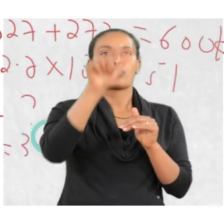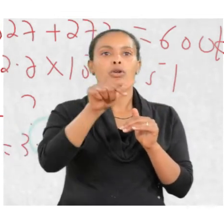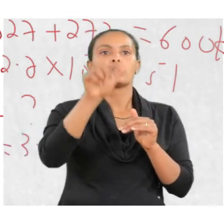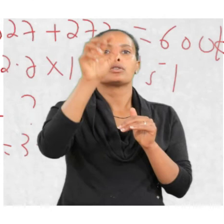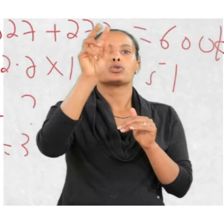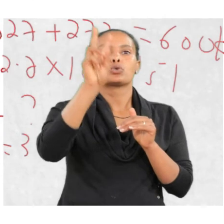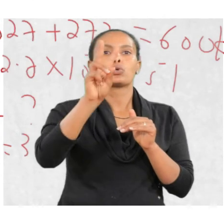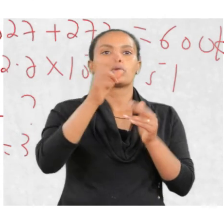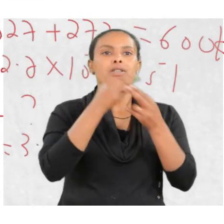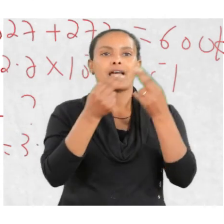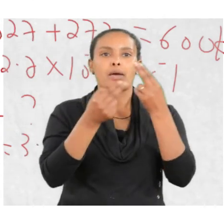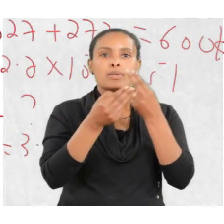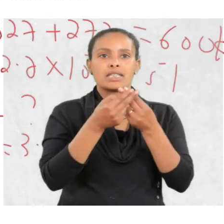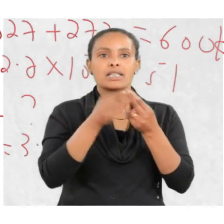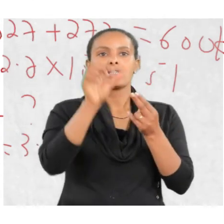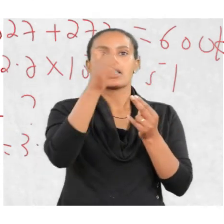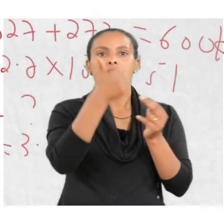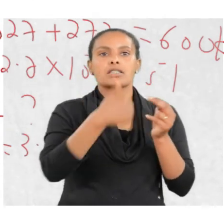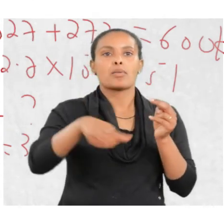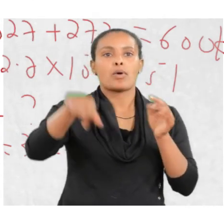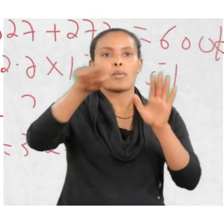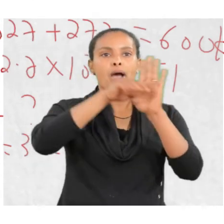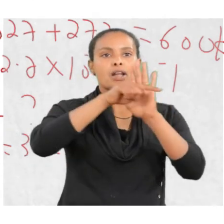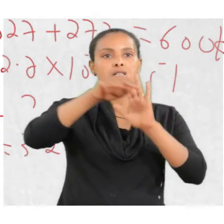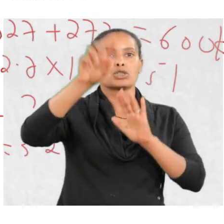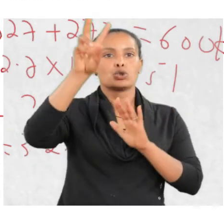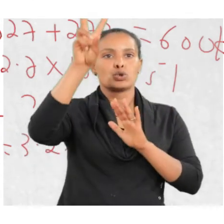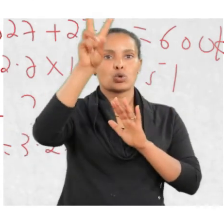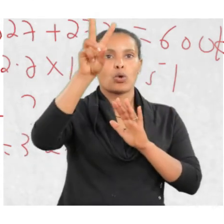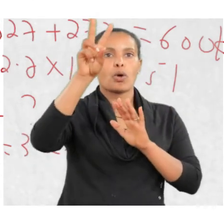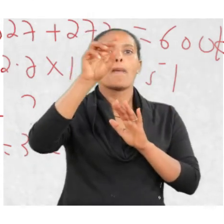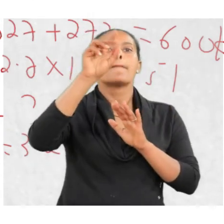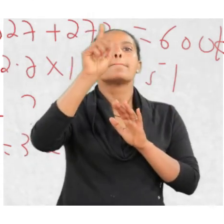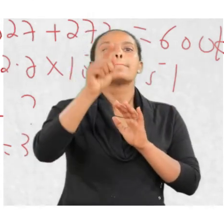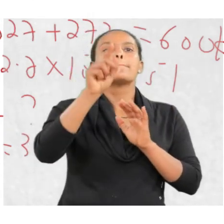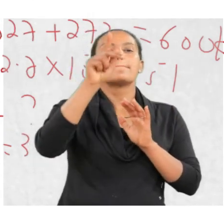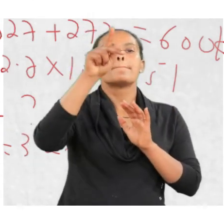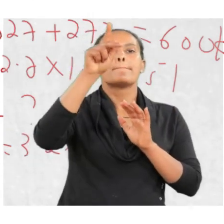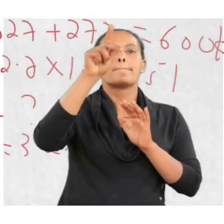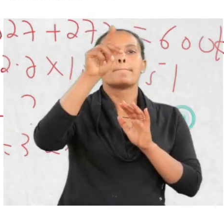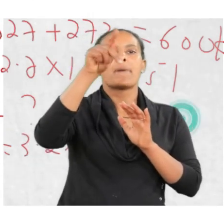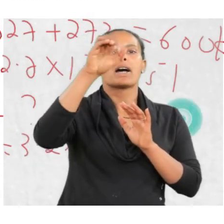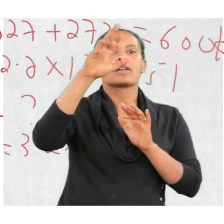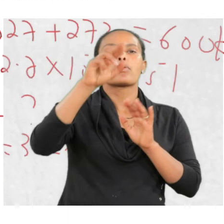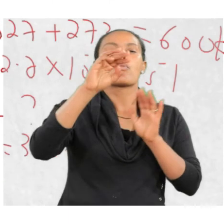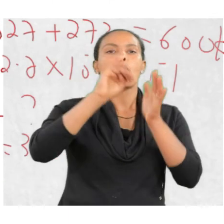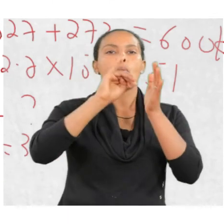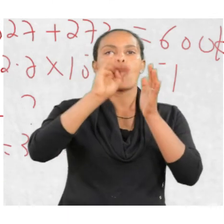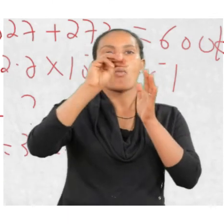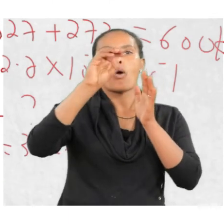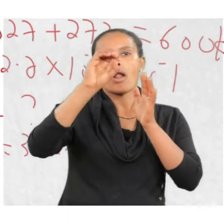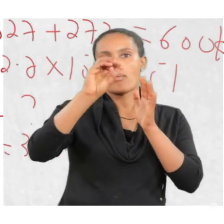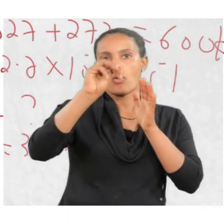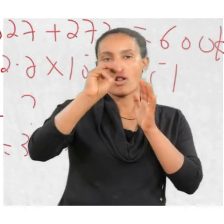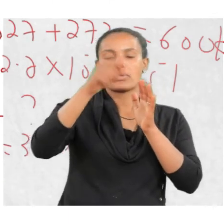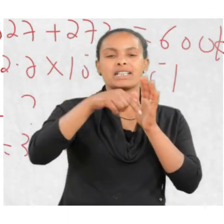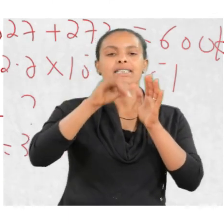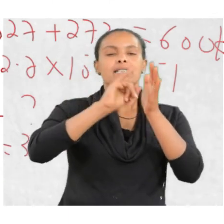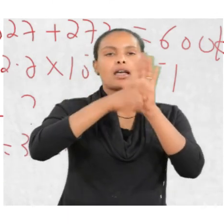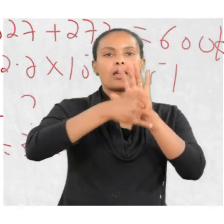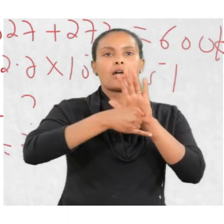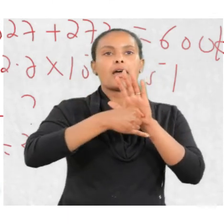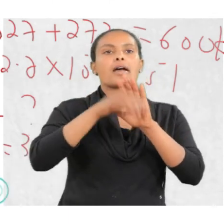3.2 times 10 to the power of minus 2 per molar per second. Activation